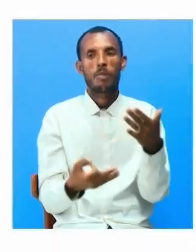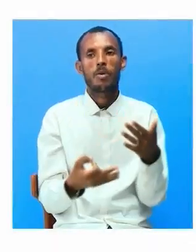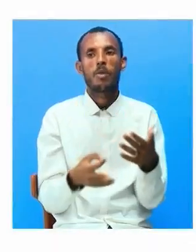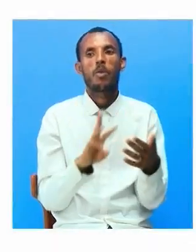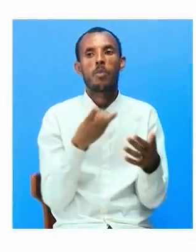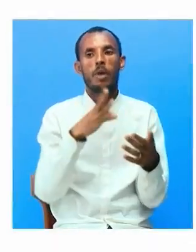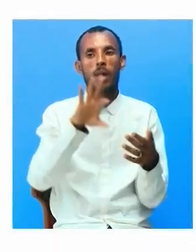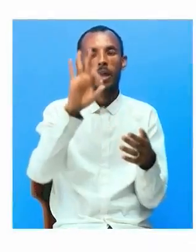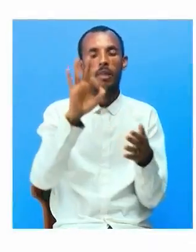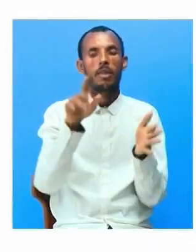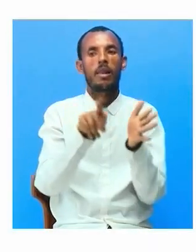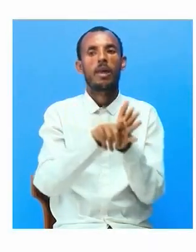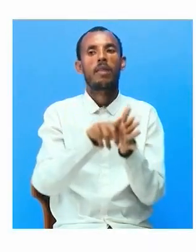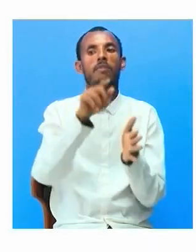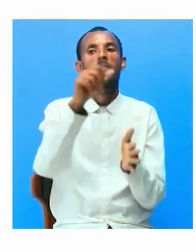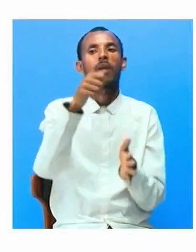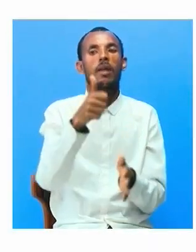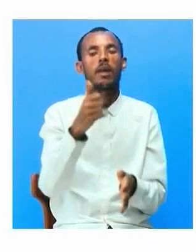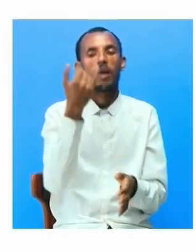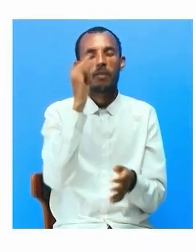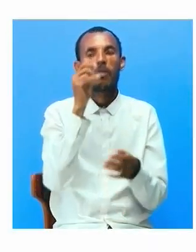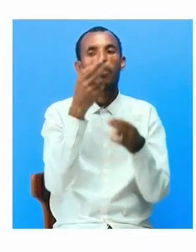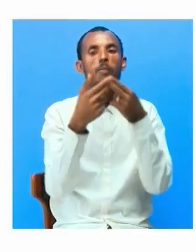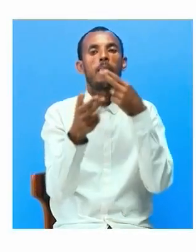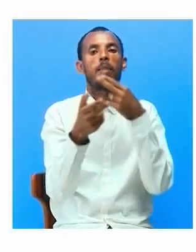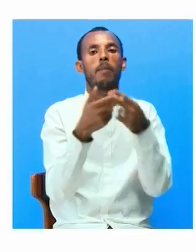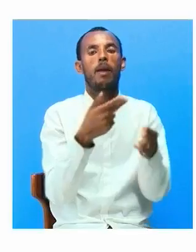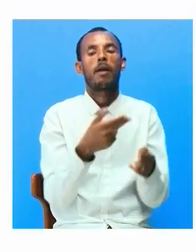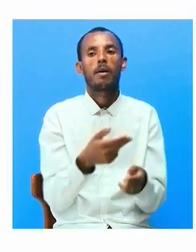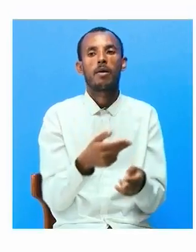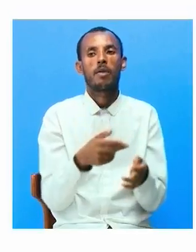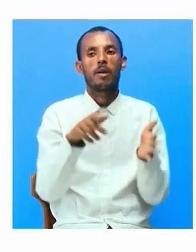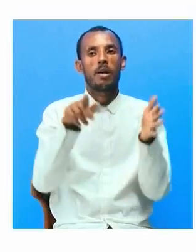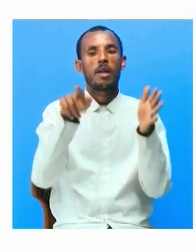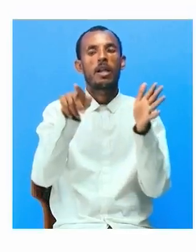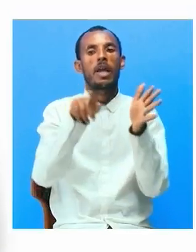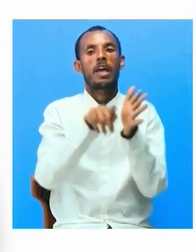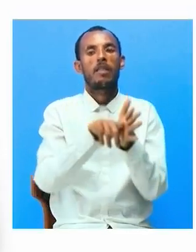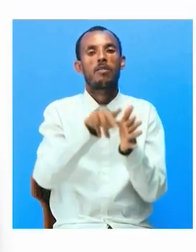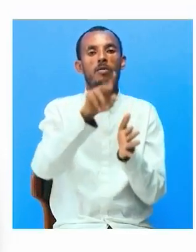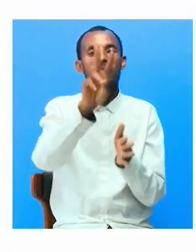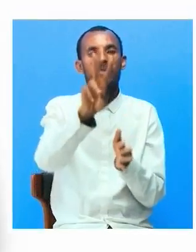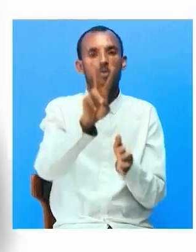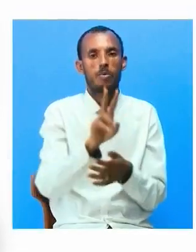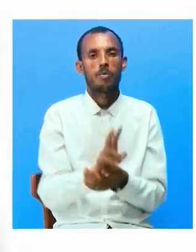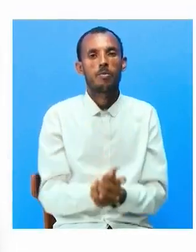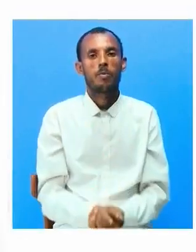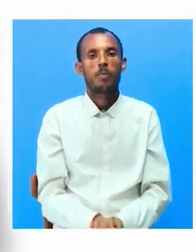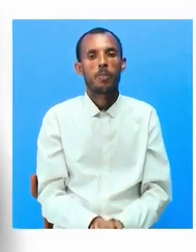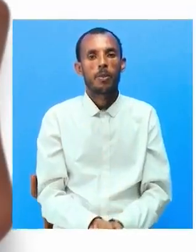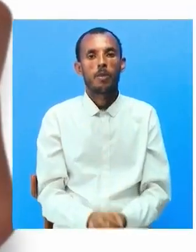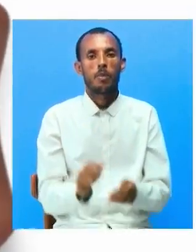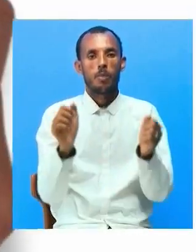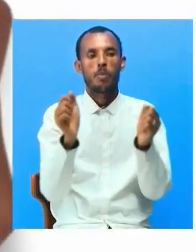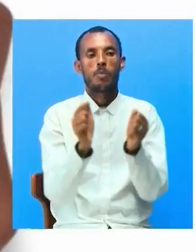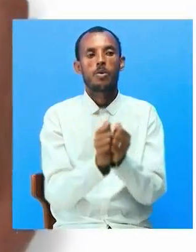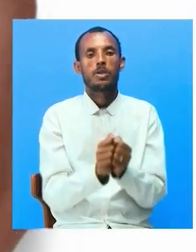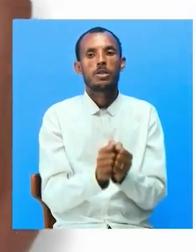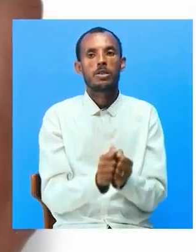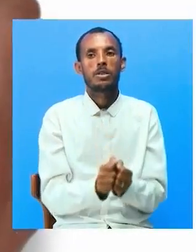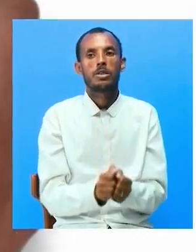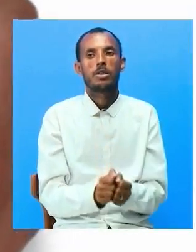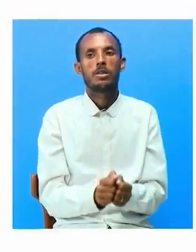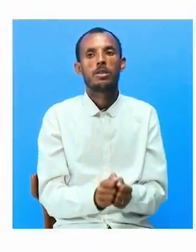So we get negative 10 if we multiply negative 2 with